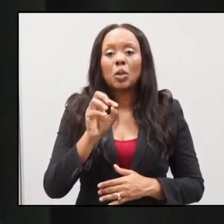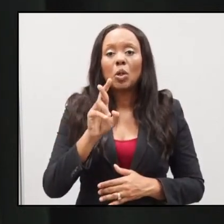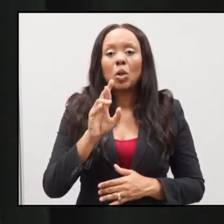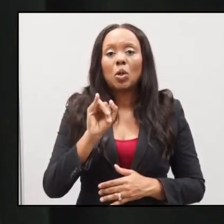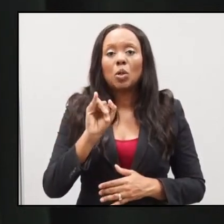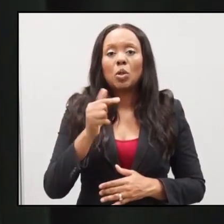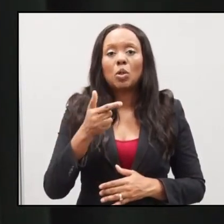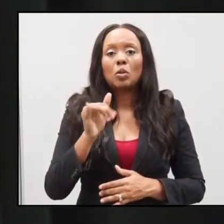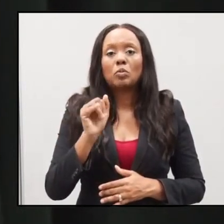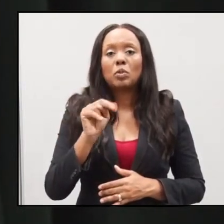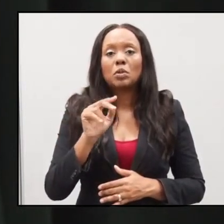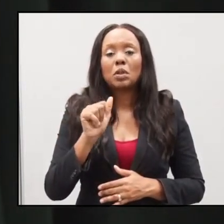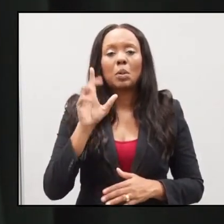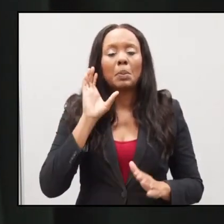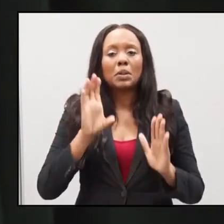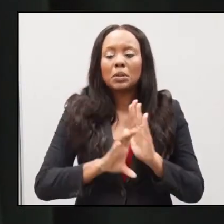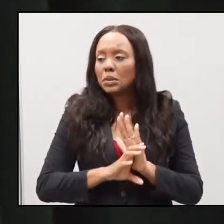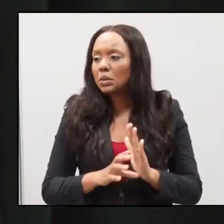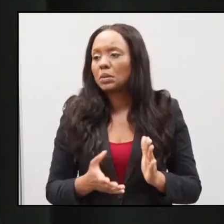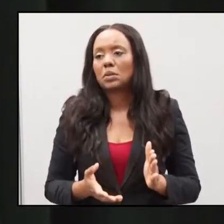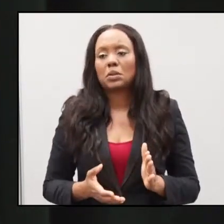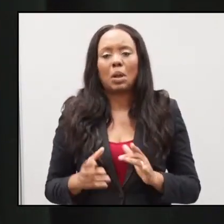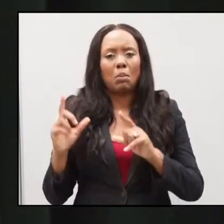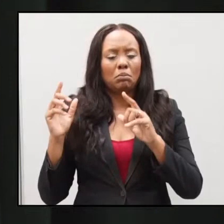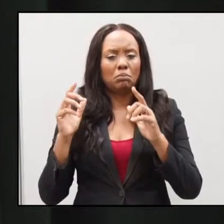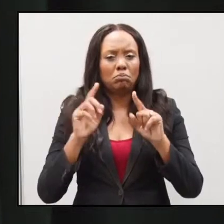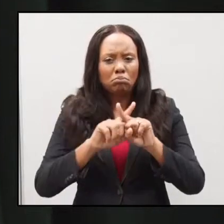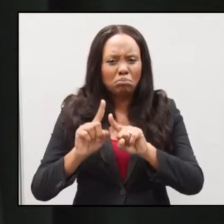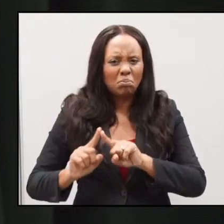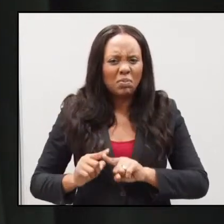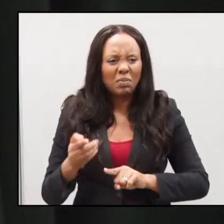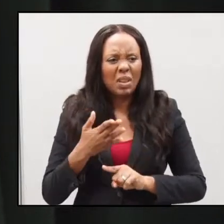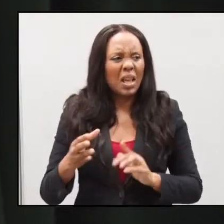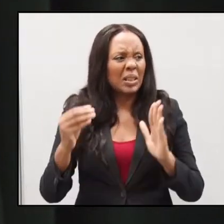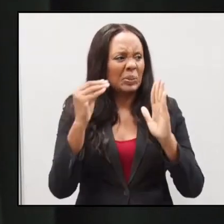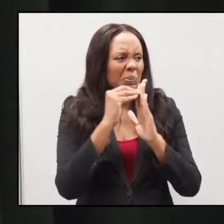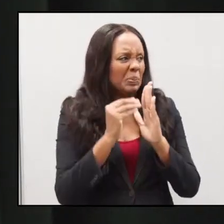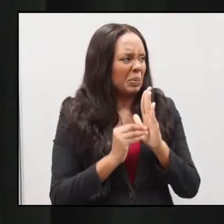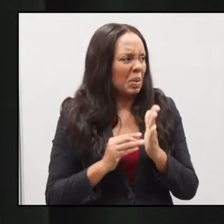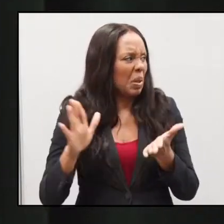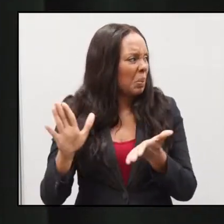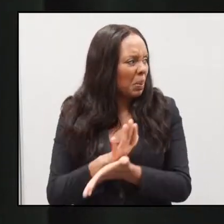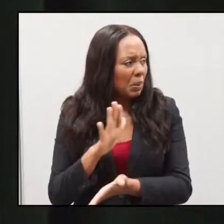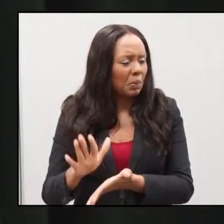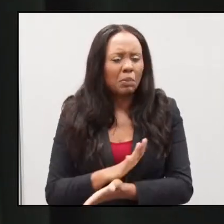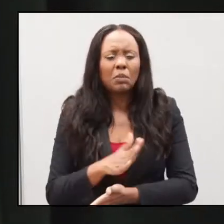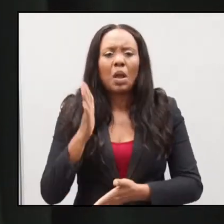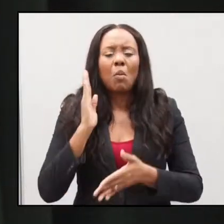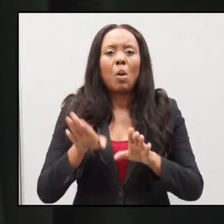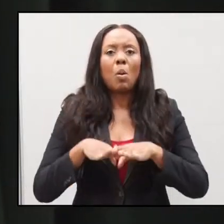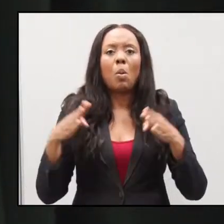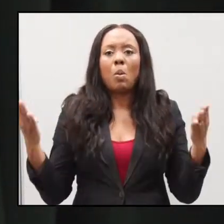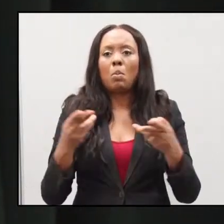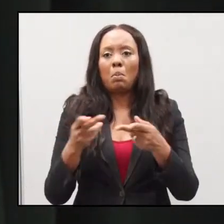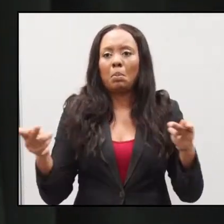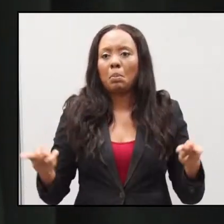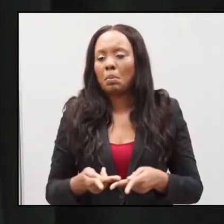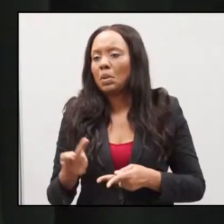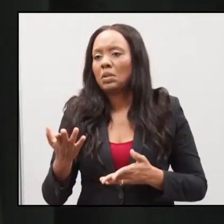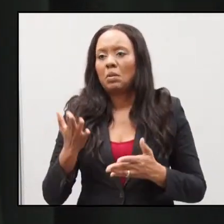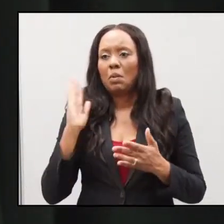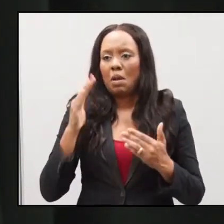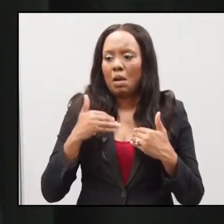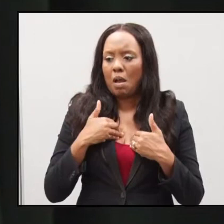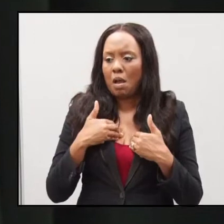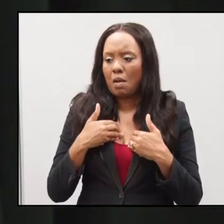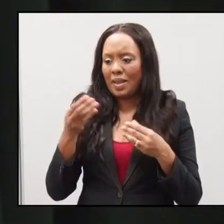other materials, along with a large, climate-controlled, open storage section, major event spaces, and